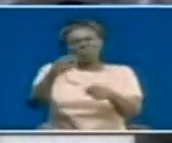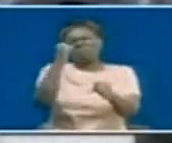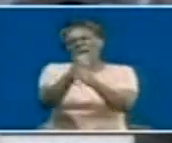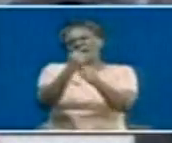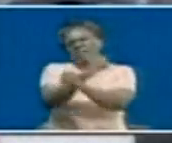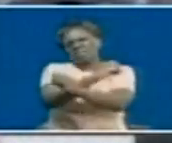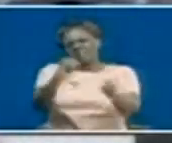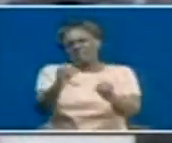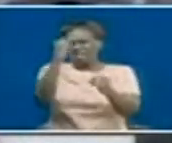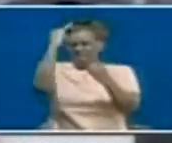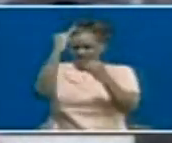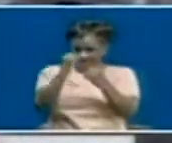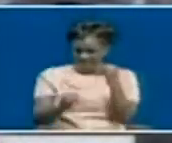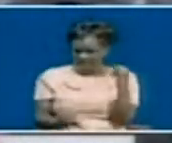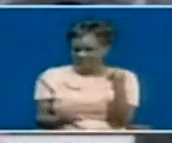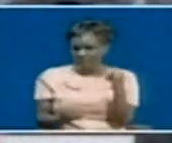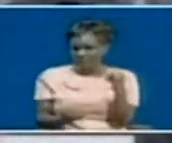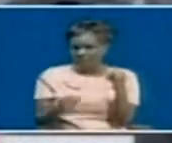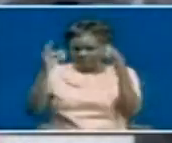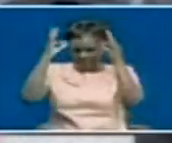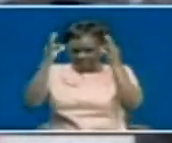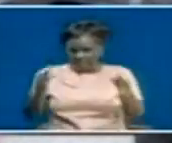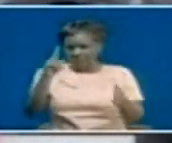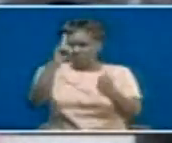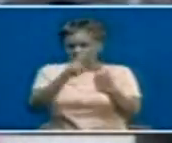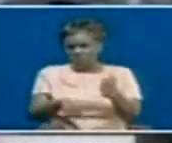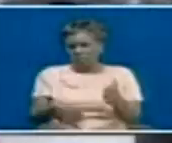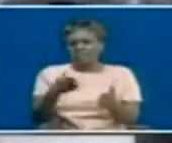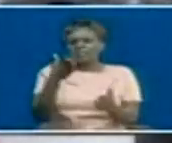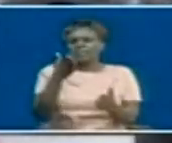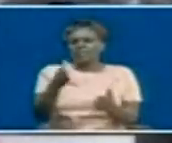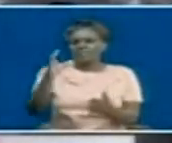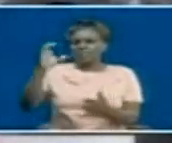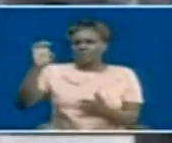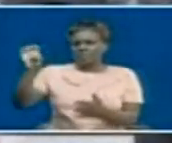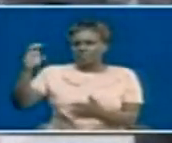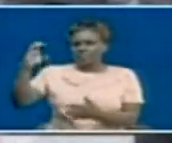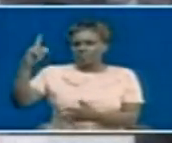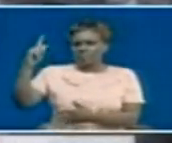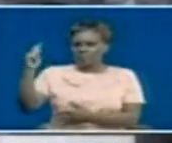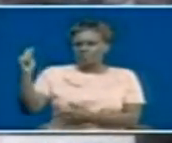work. So finally, they decided, let's try ECT,